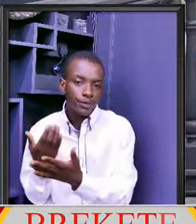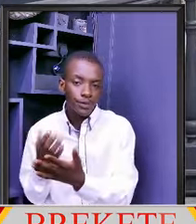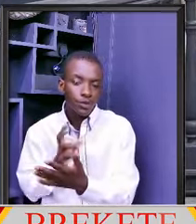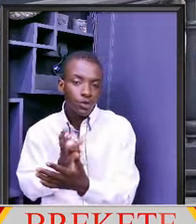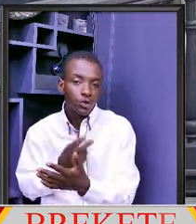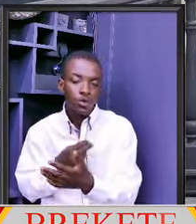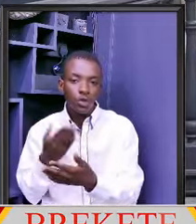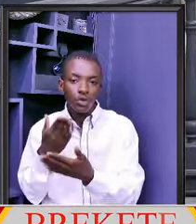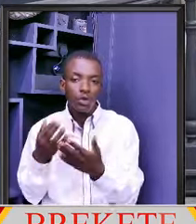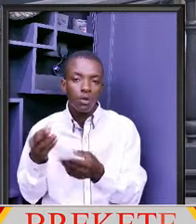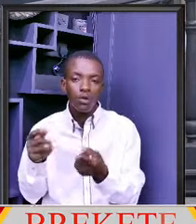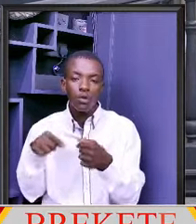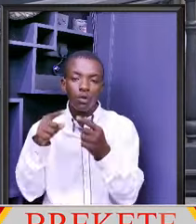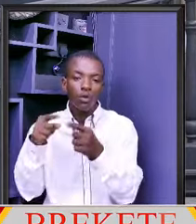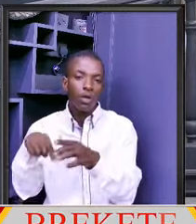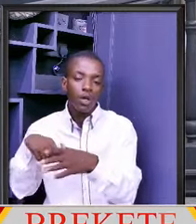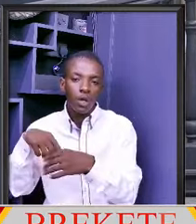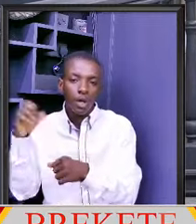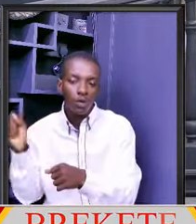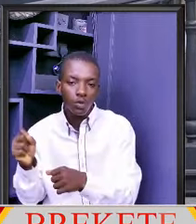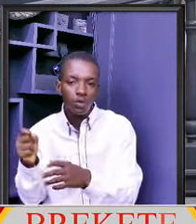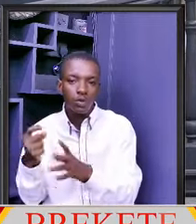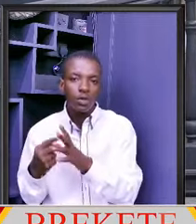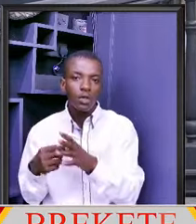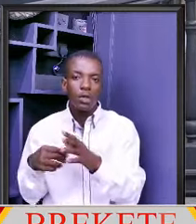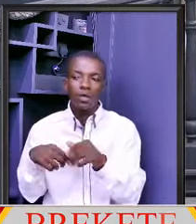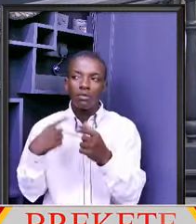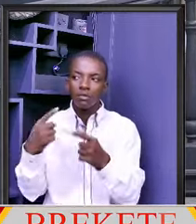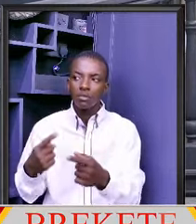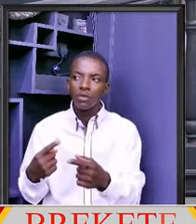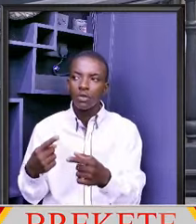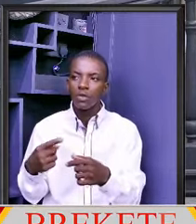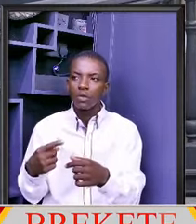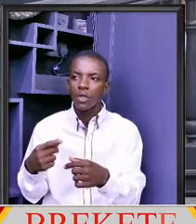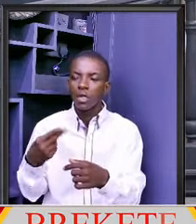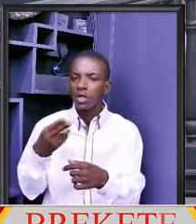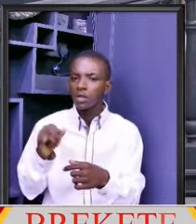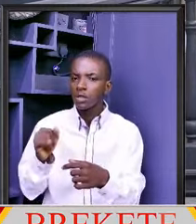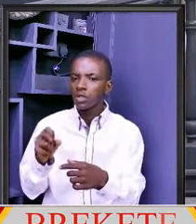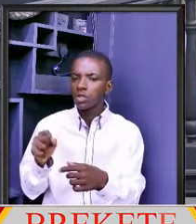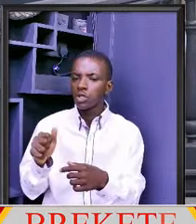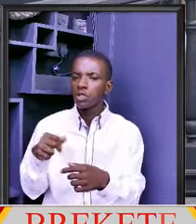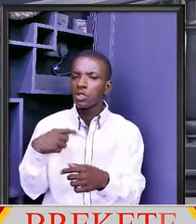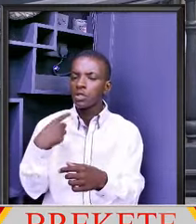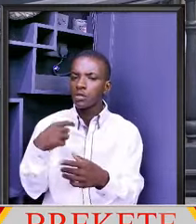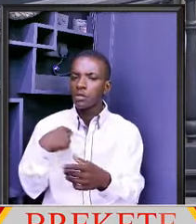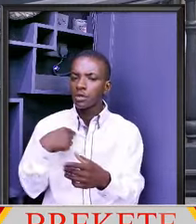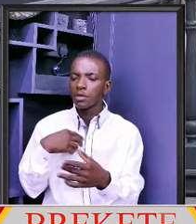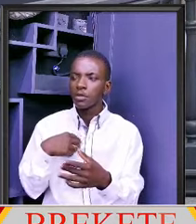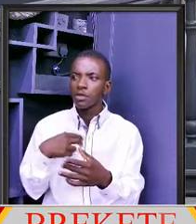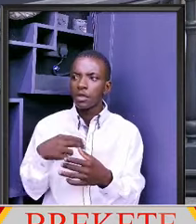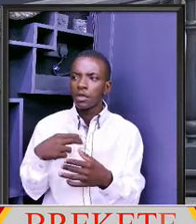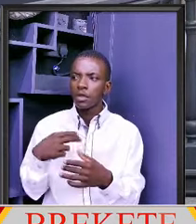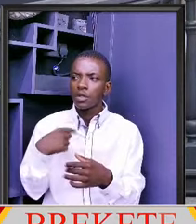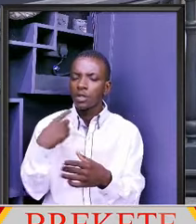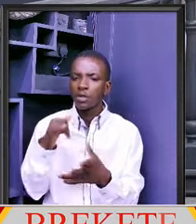of them went away, I went. Hassan followed. We came to the place. I'm telling you, I'm not saying